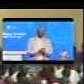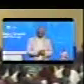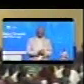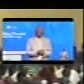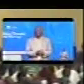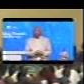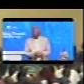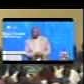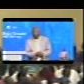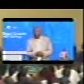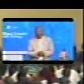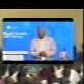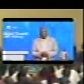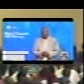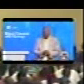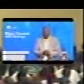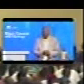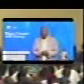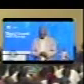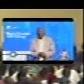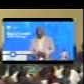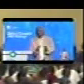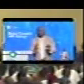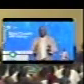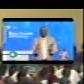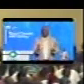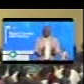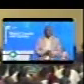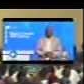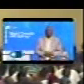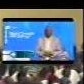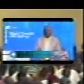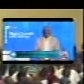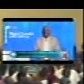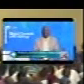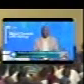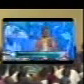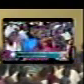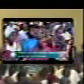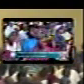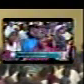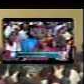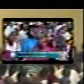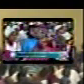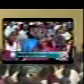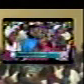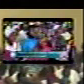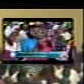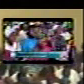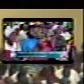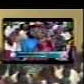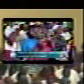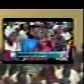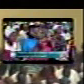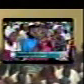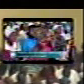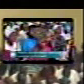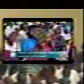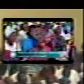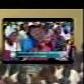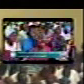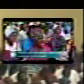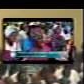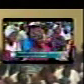verse 1. Should be spoken unto you. Mark chapter but 2, verse 1. He put and again away he